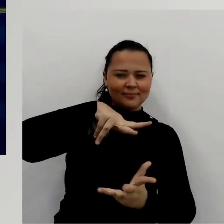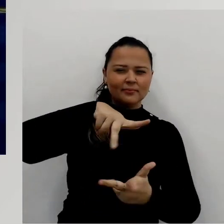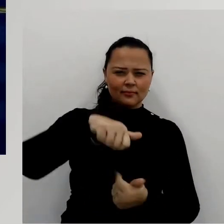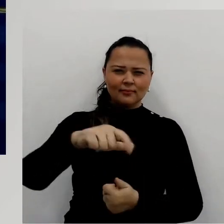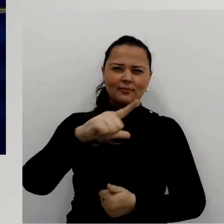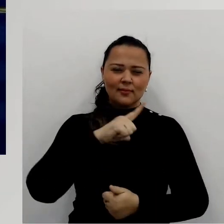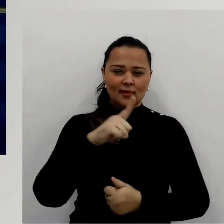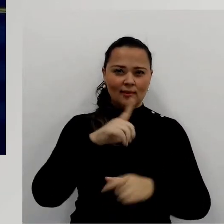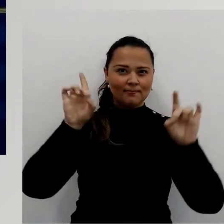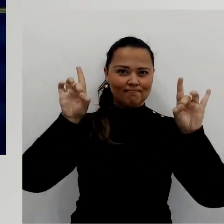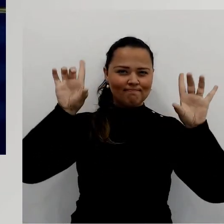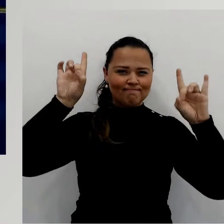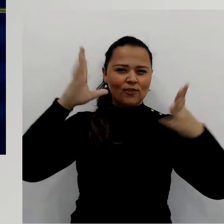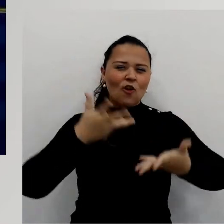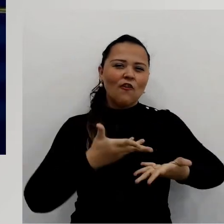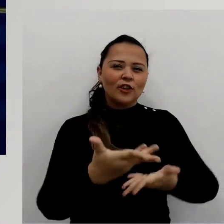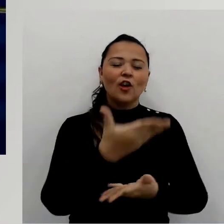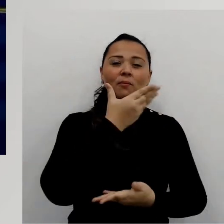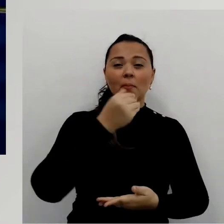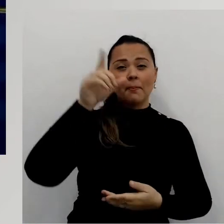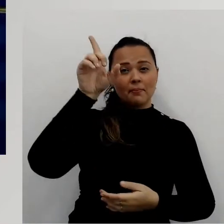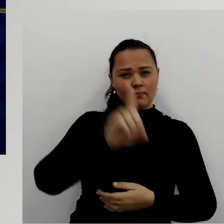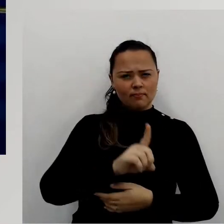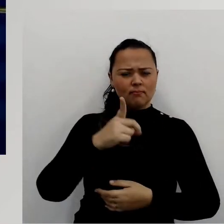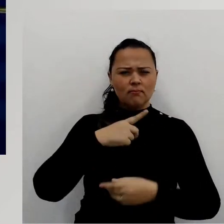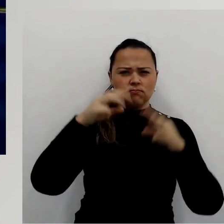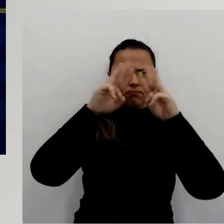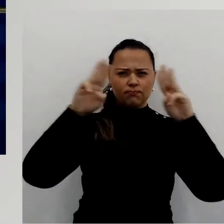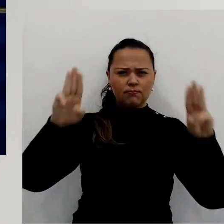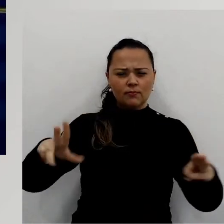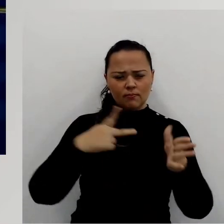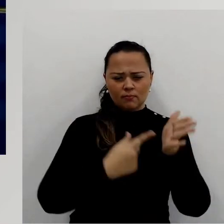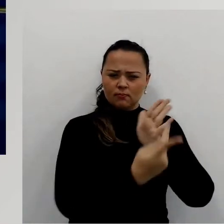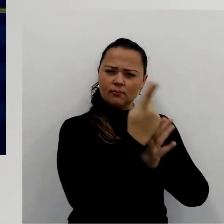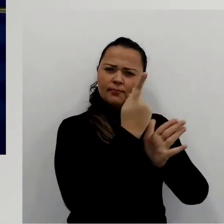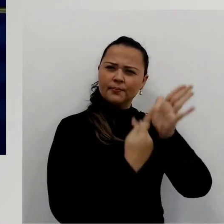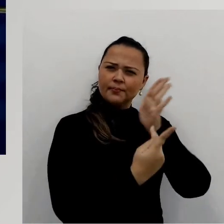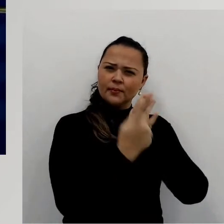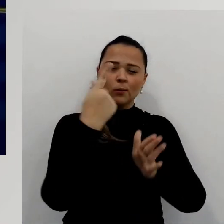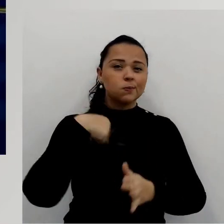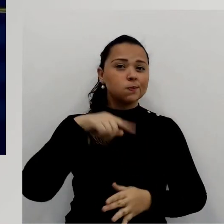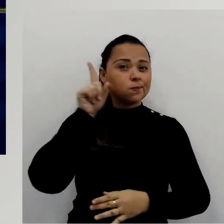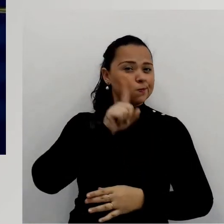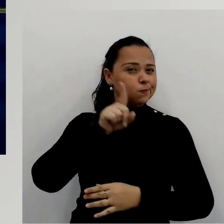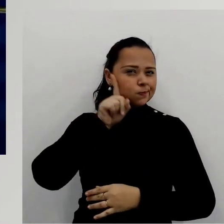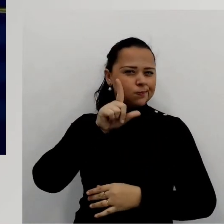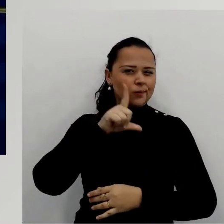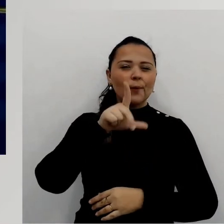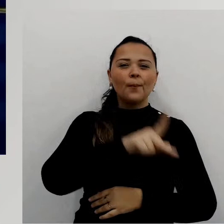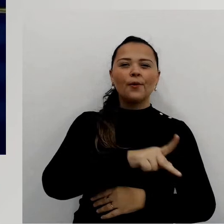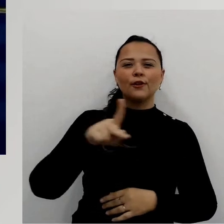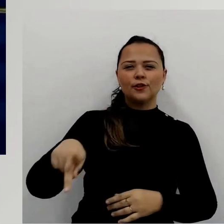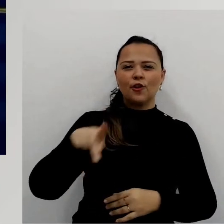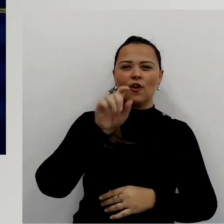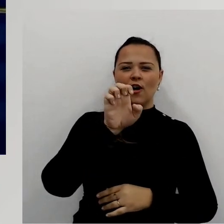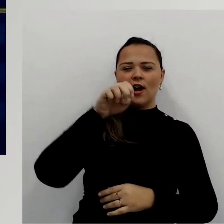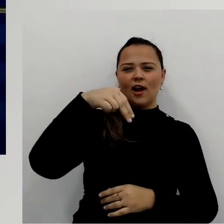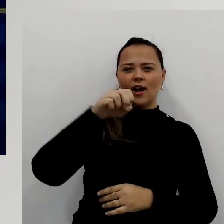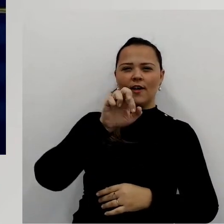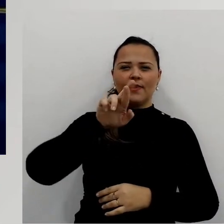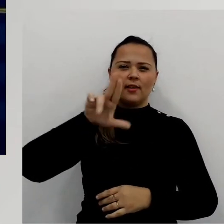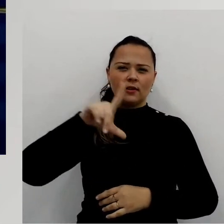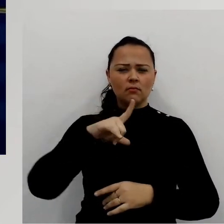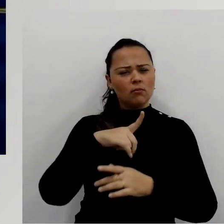To start our international panel, we are happy to invite the president of the Institution of Massachusetts